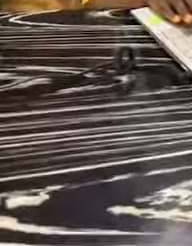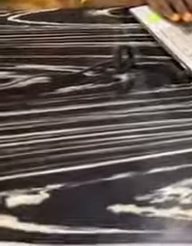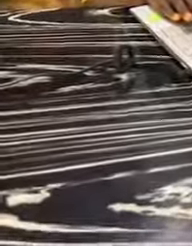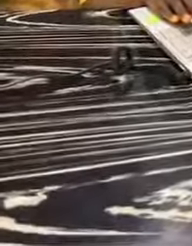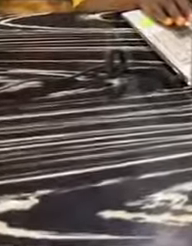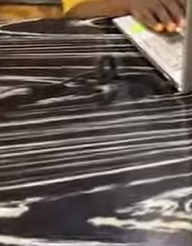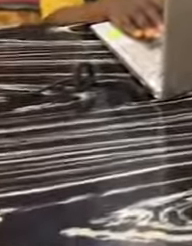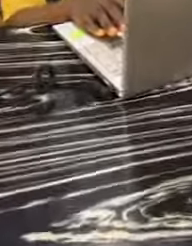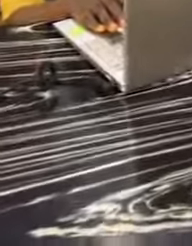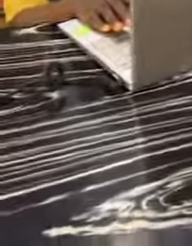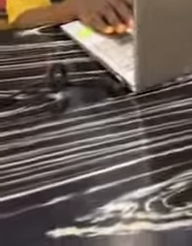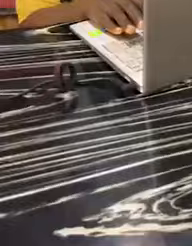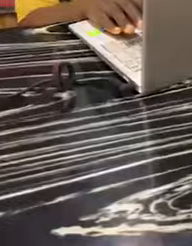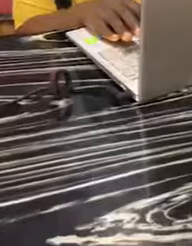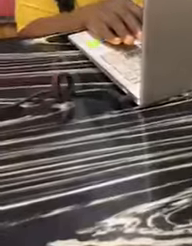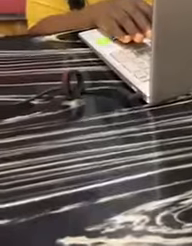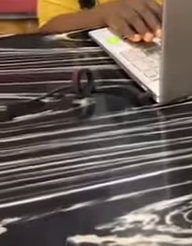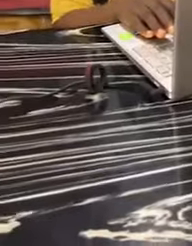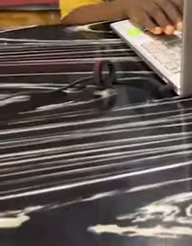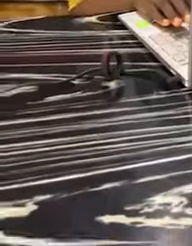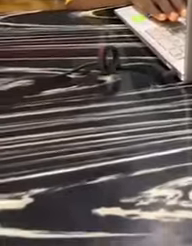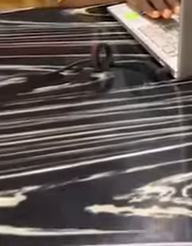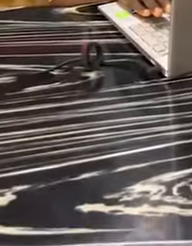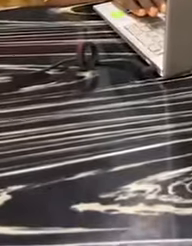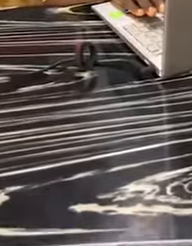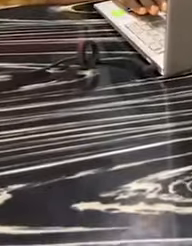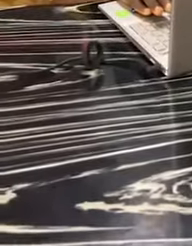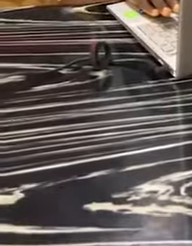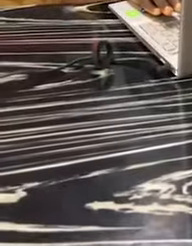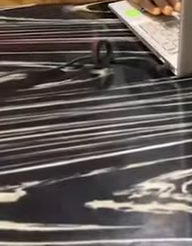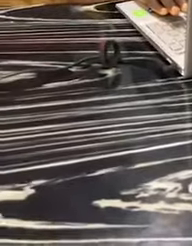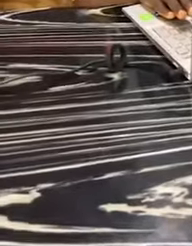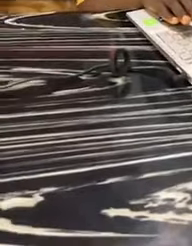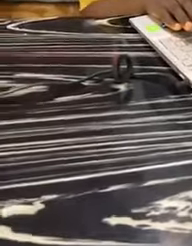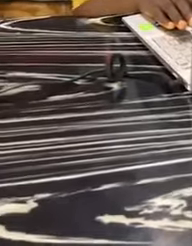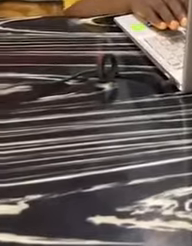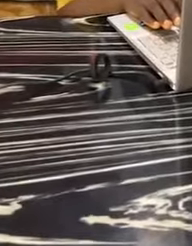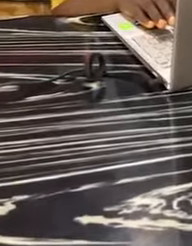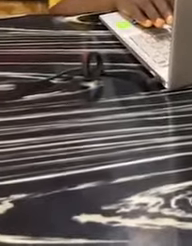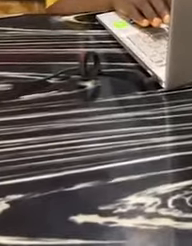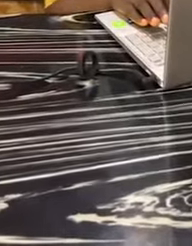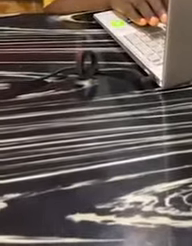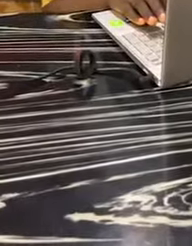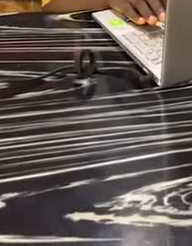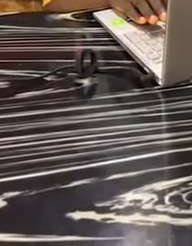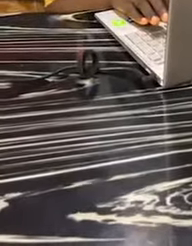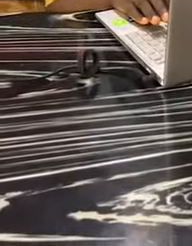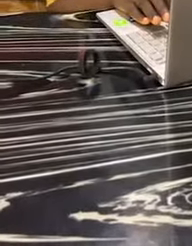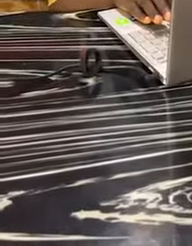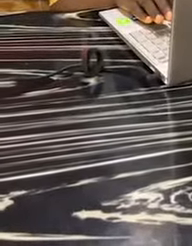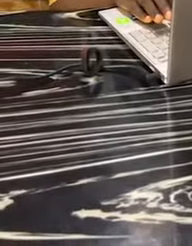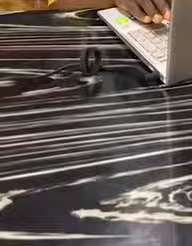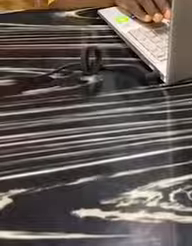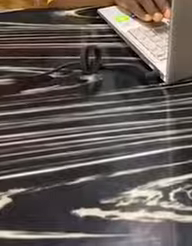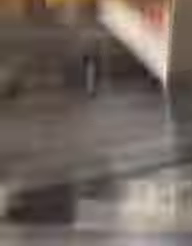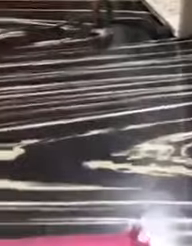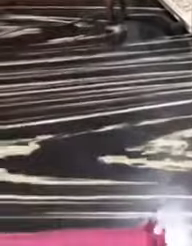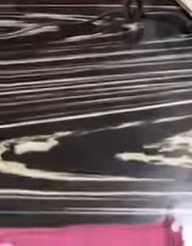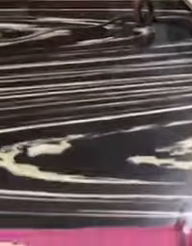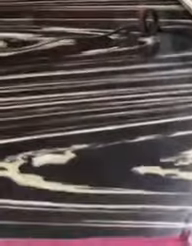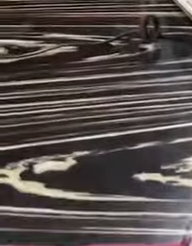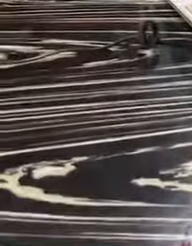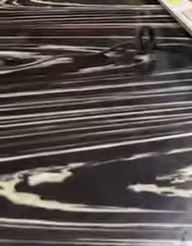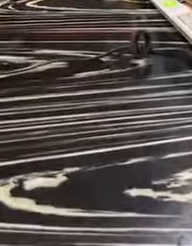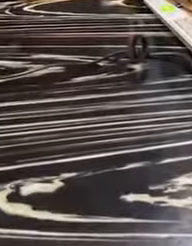My name is Oluwakemi Odusanya, but on this perch, I am known as